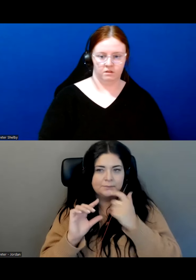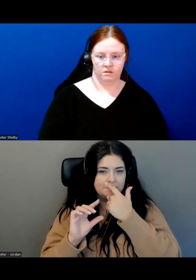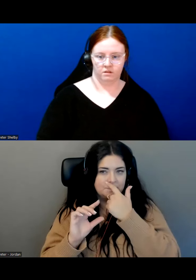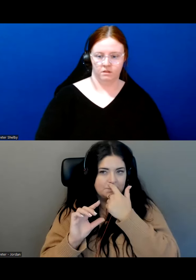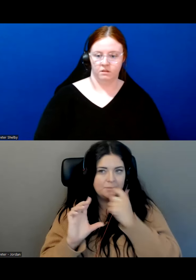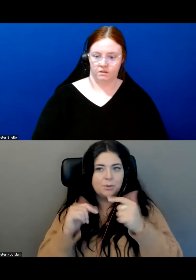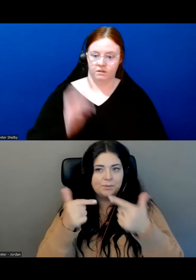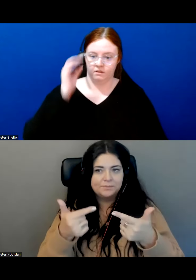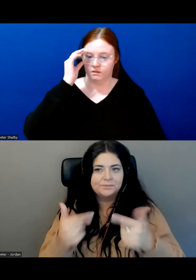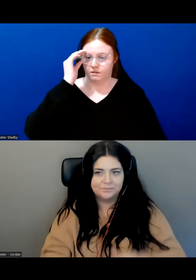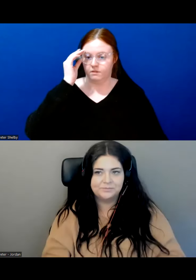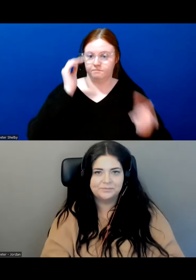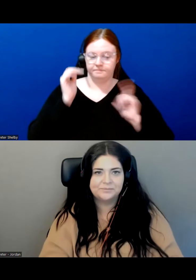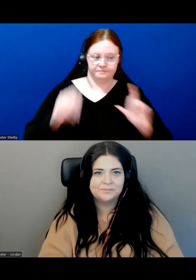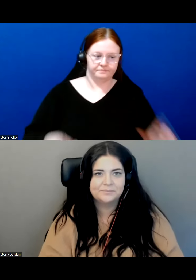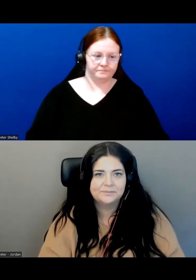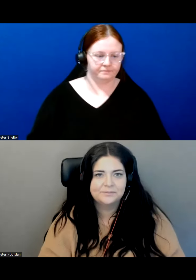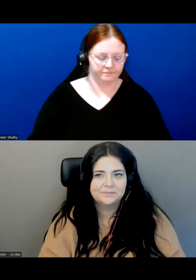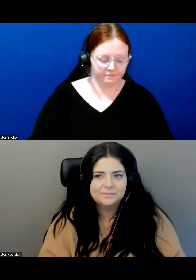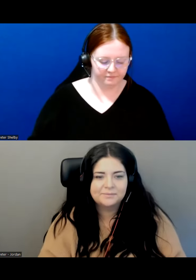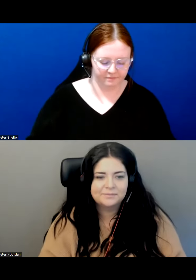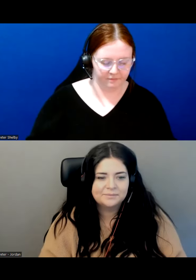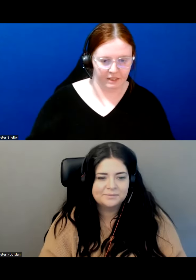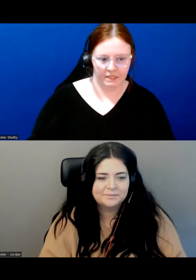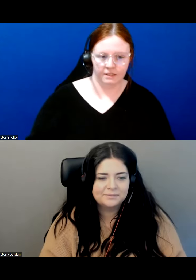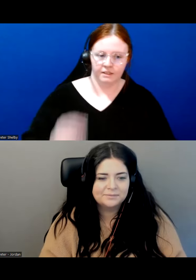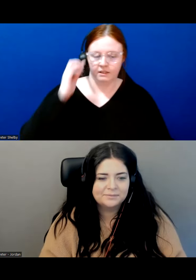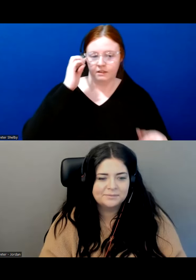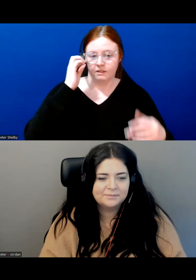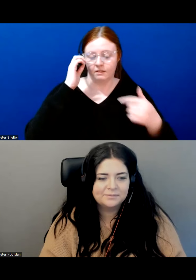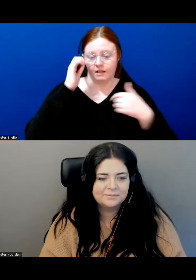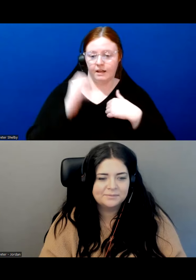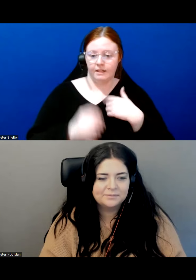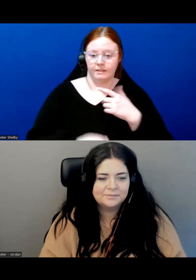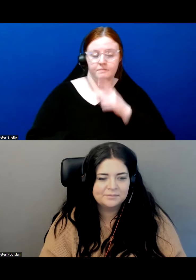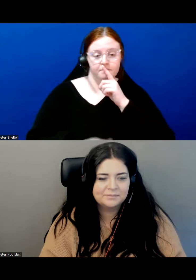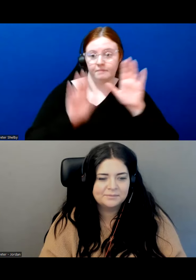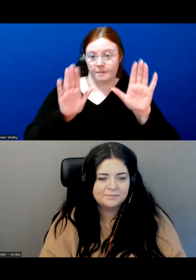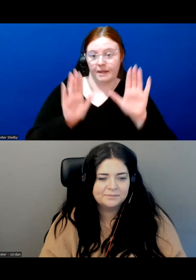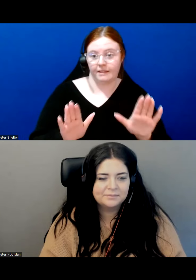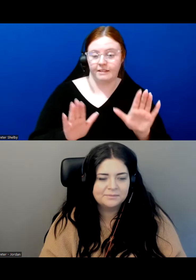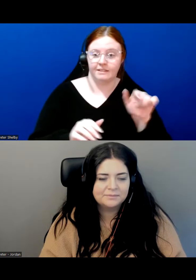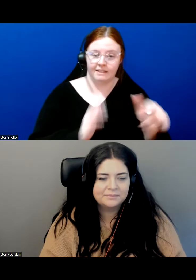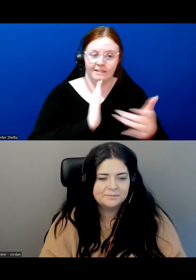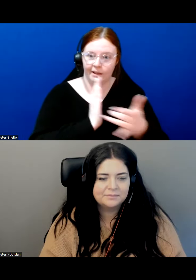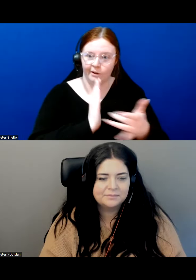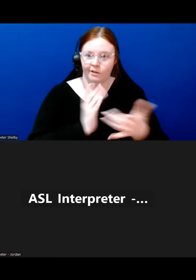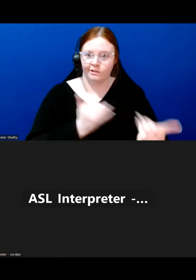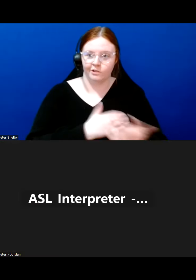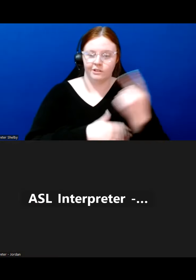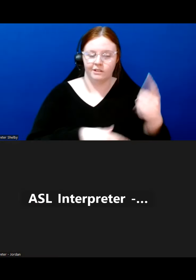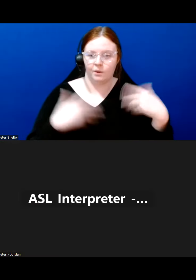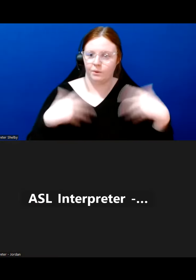I'm amazed actually at how much they can fit in these tiny little computers nowadays.